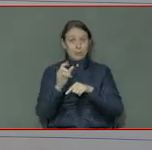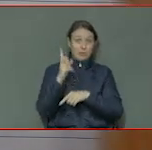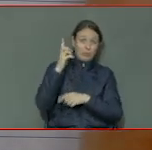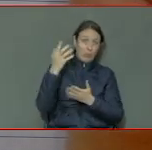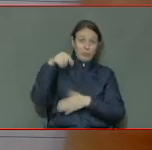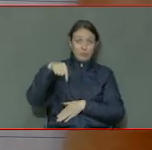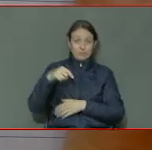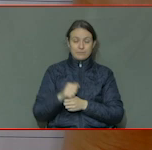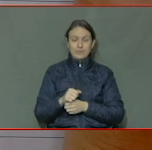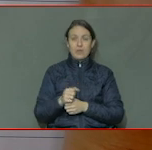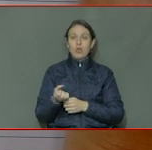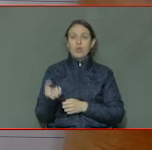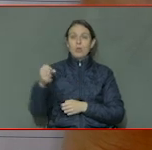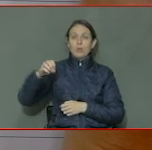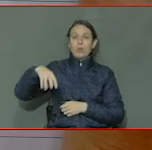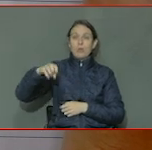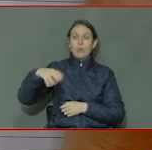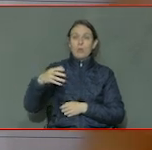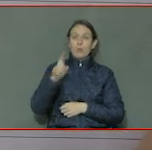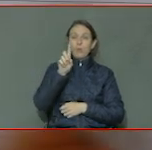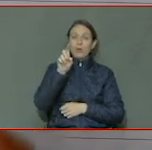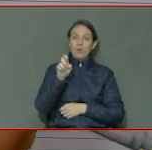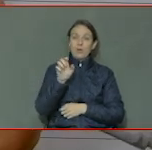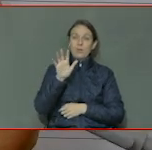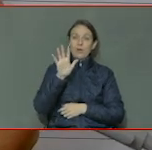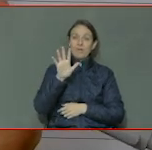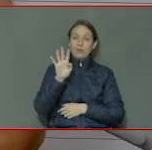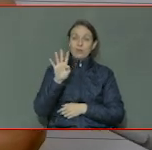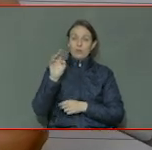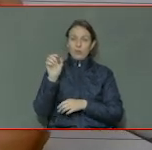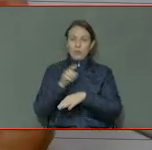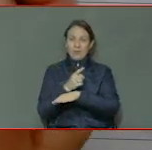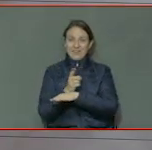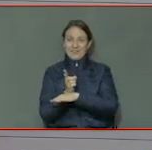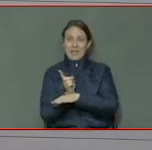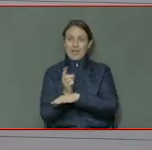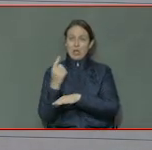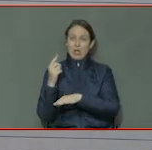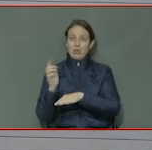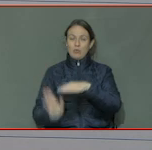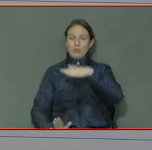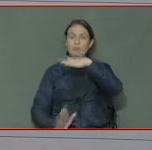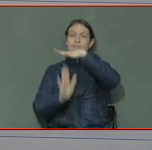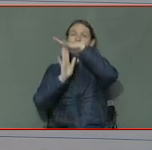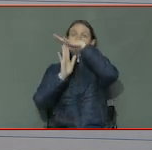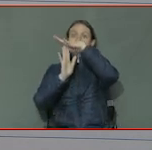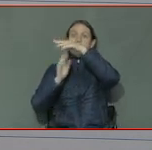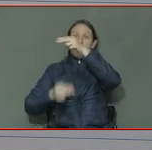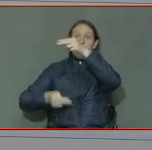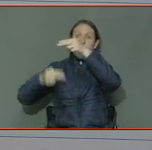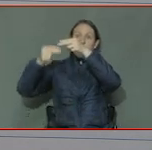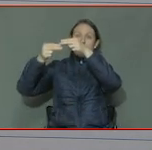ball takes 1.53 seconds to reach its maximum height. Okay, boys and girls, if you